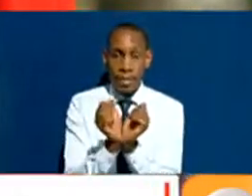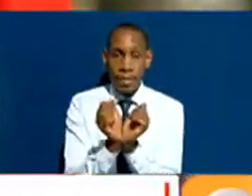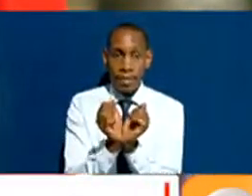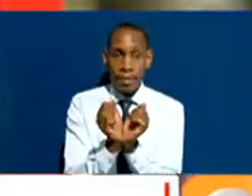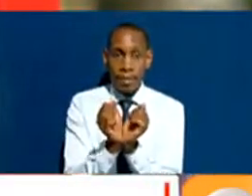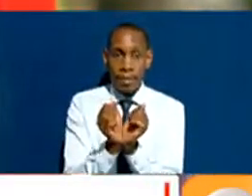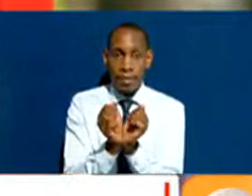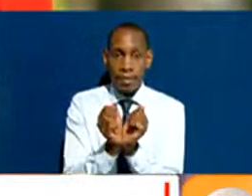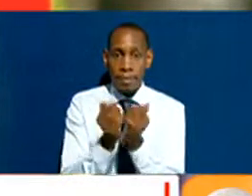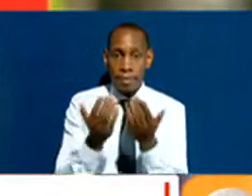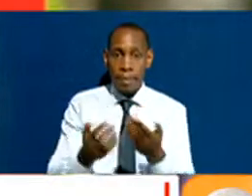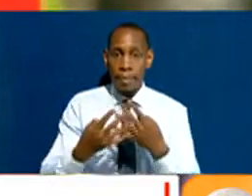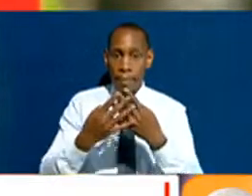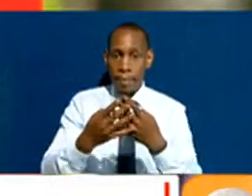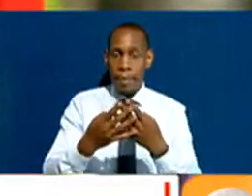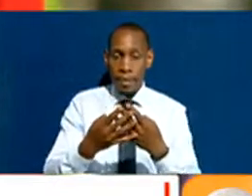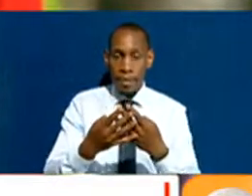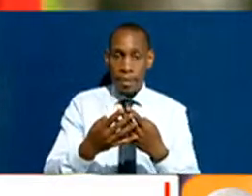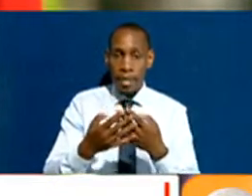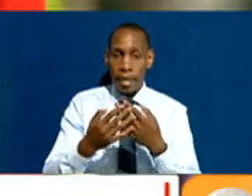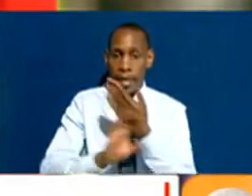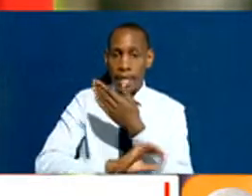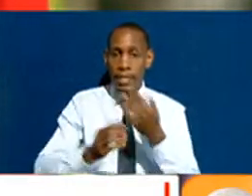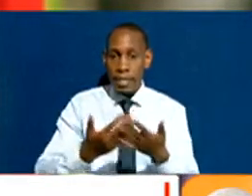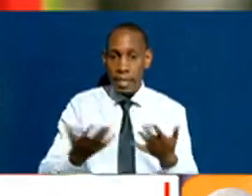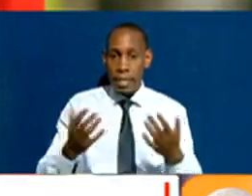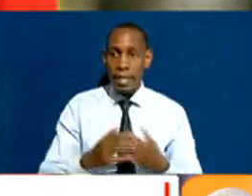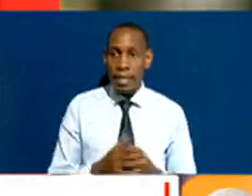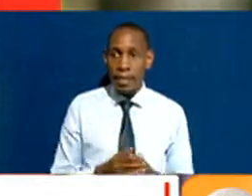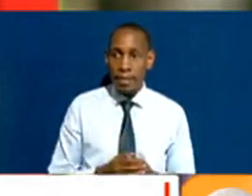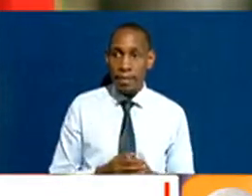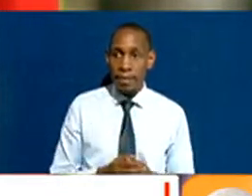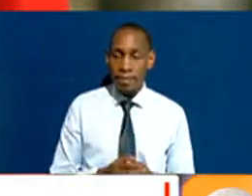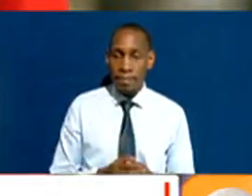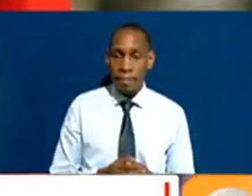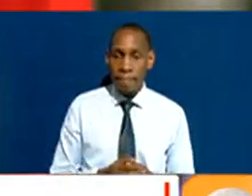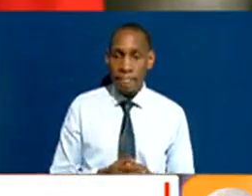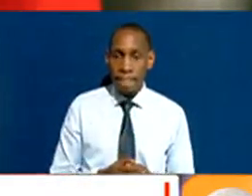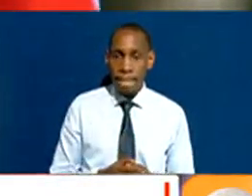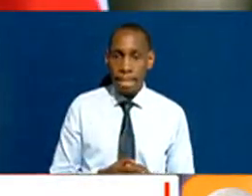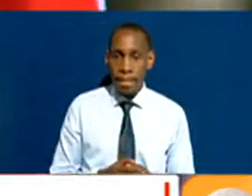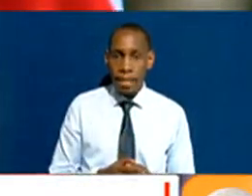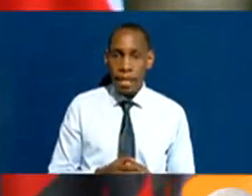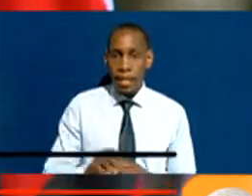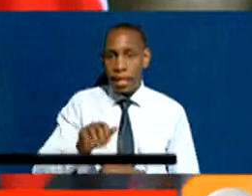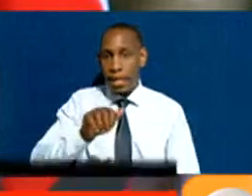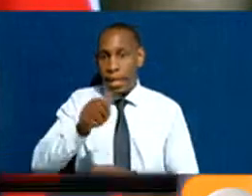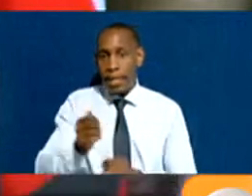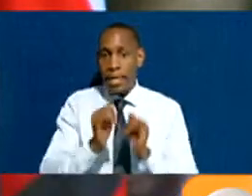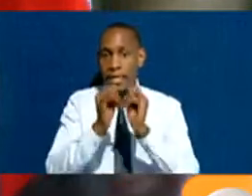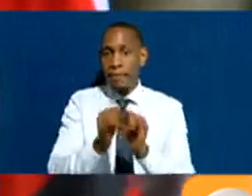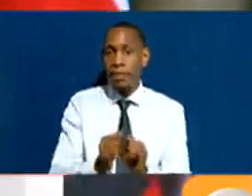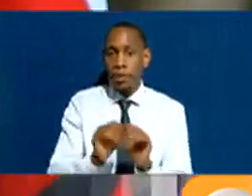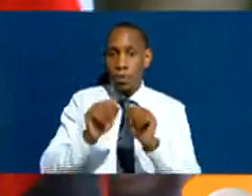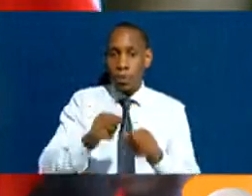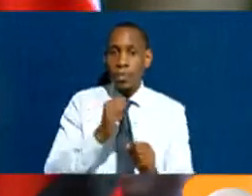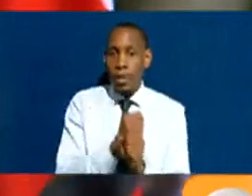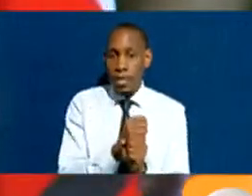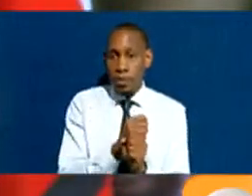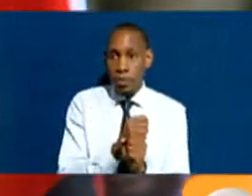or conviction in any country of Mohamed Abdi Aden and any other individual who